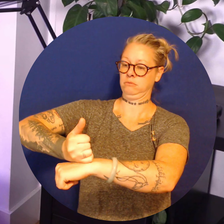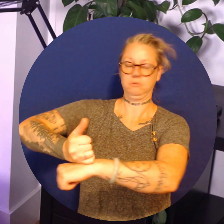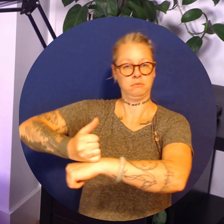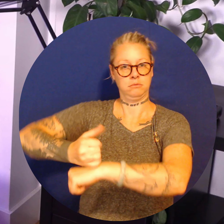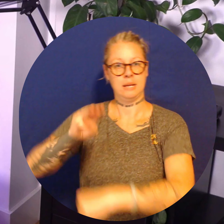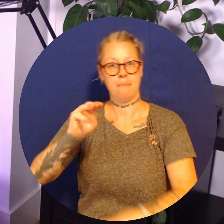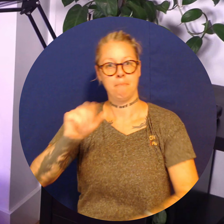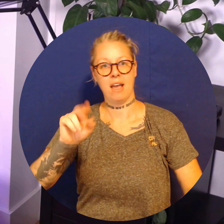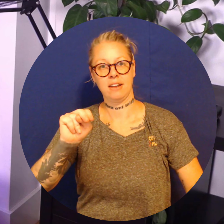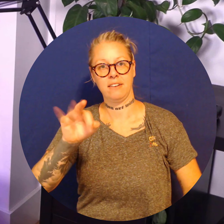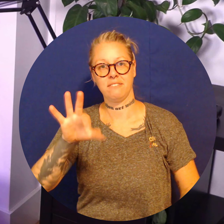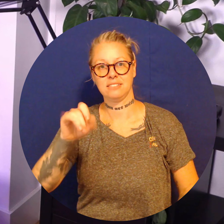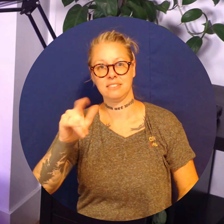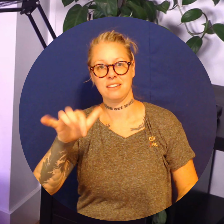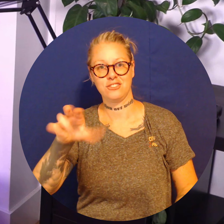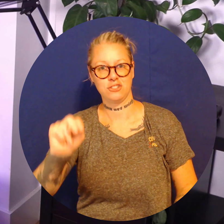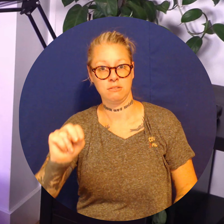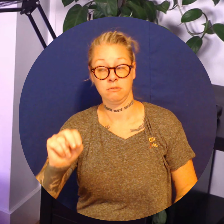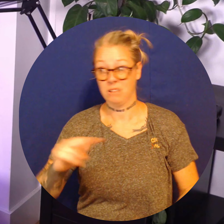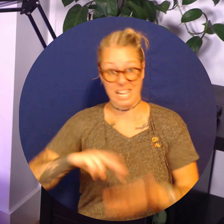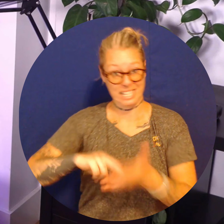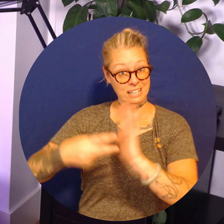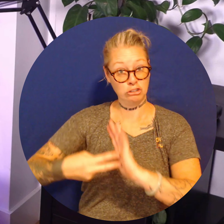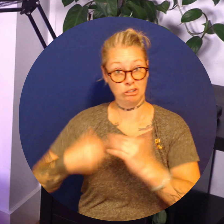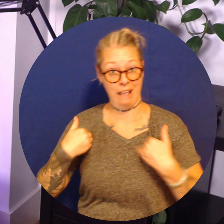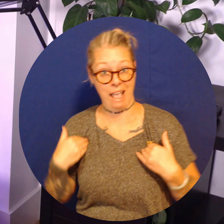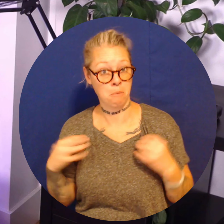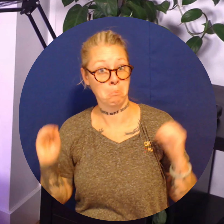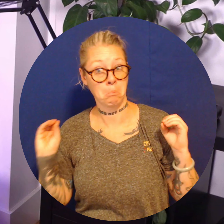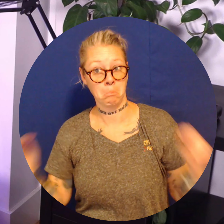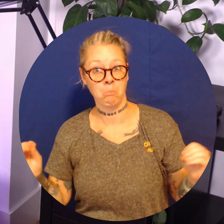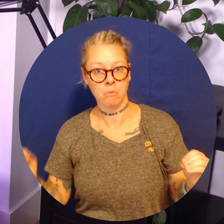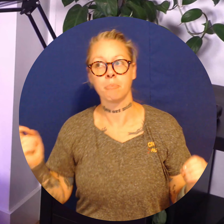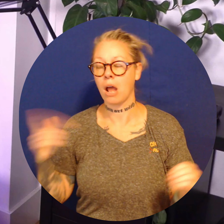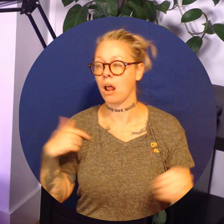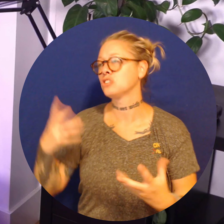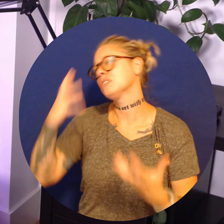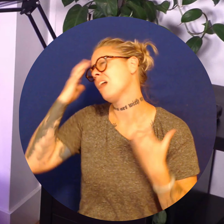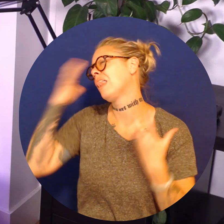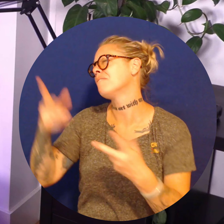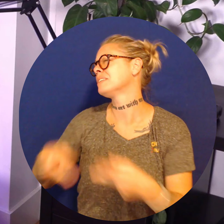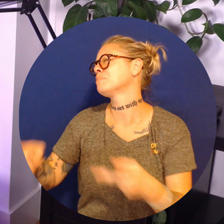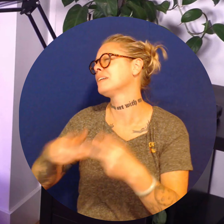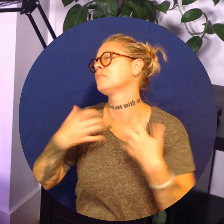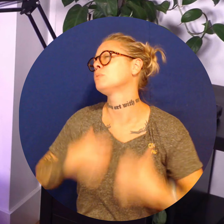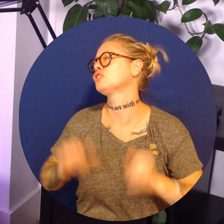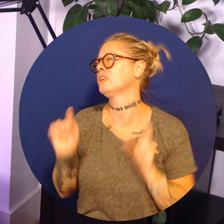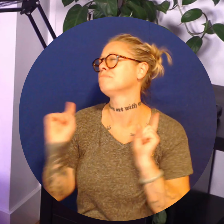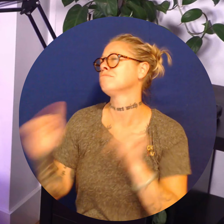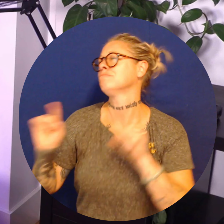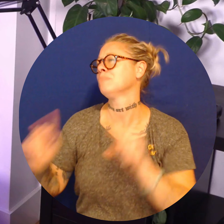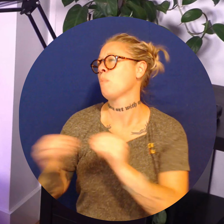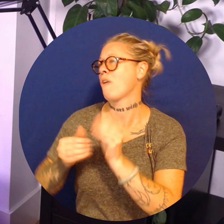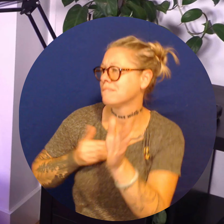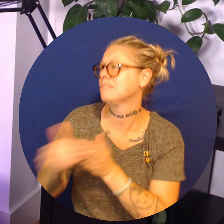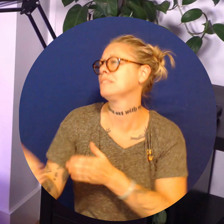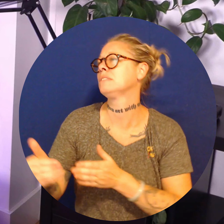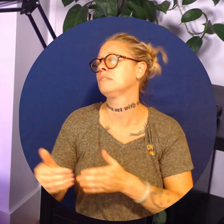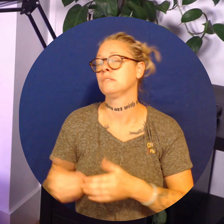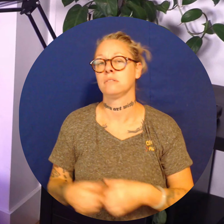story there was no like intention around that right it was me just being like god i love this place and i wish i could come here whenever